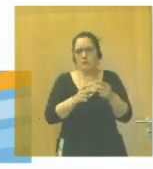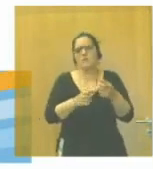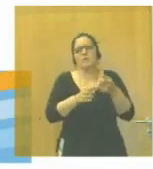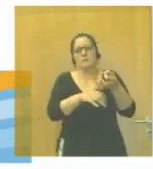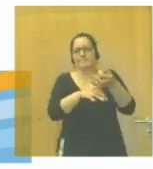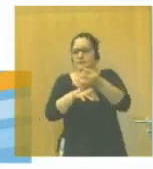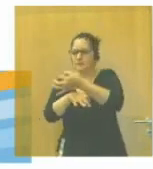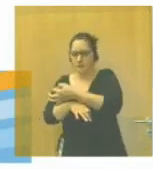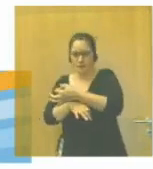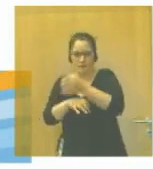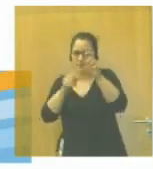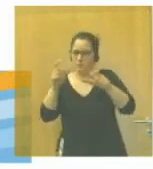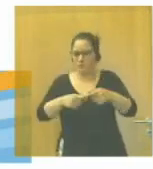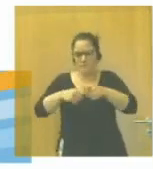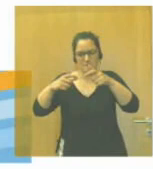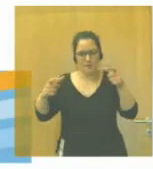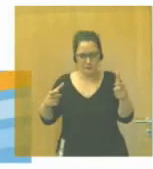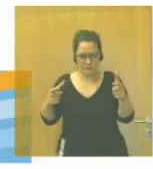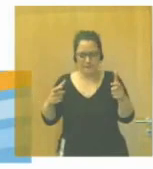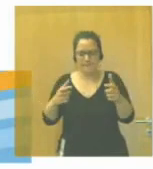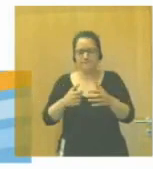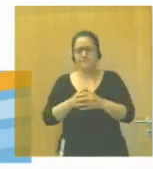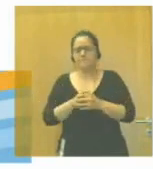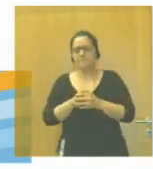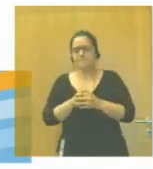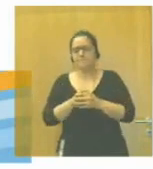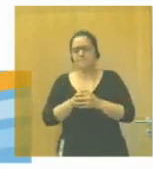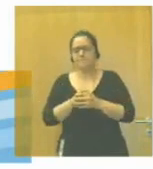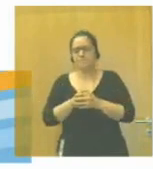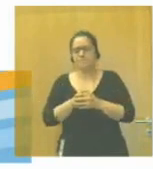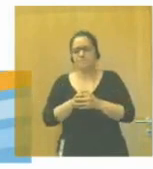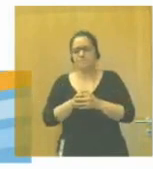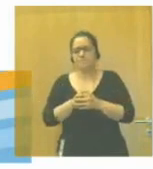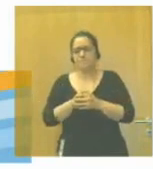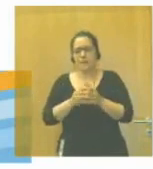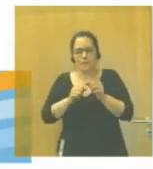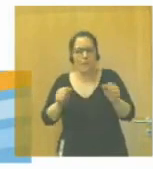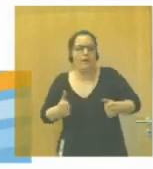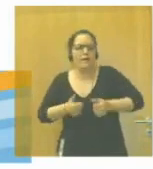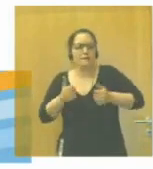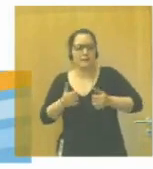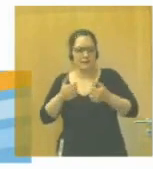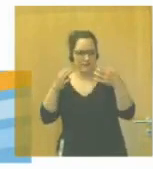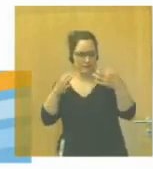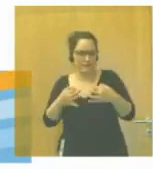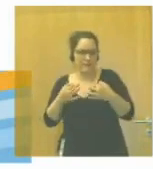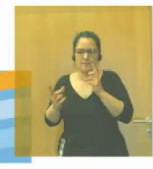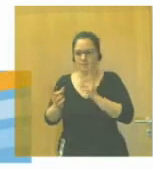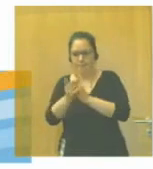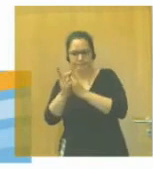and care for people at risk, and they have to use the practices that we know work.